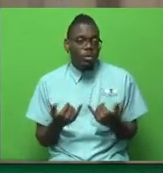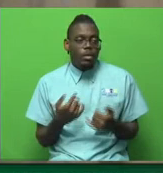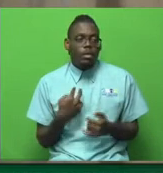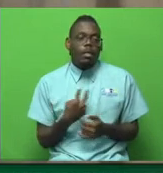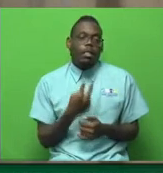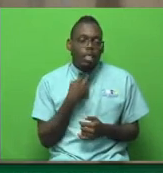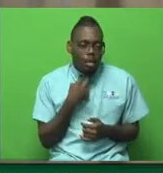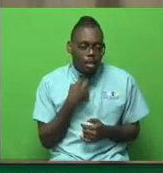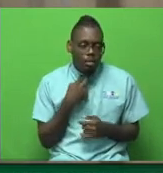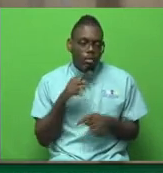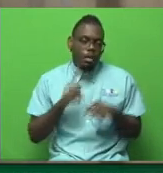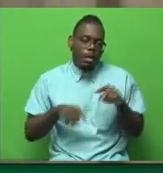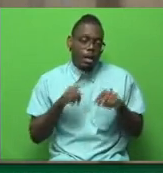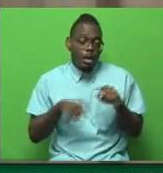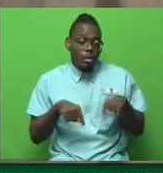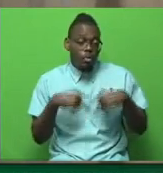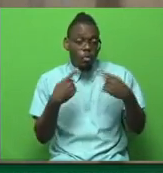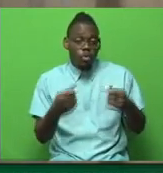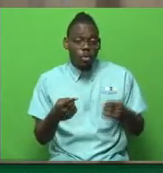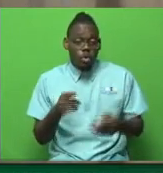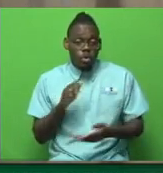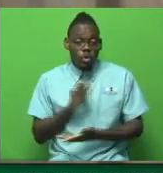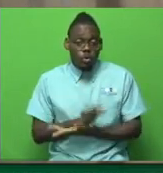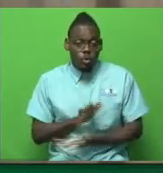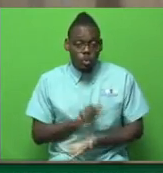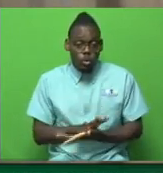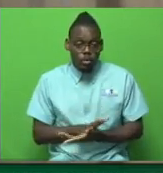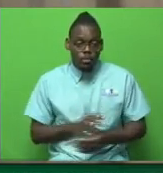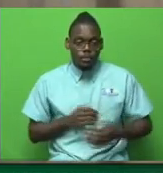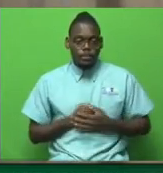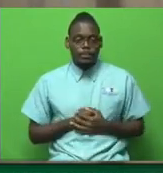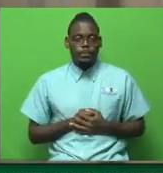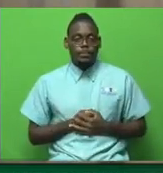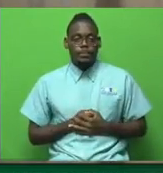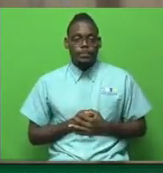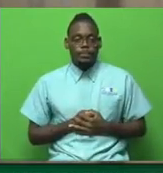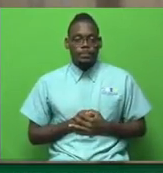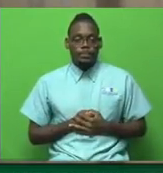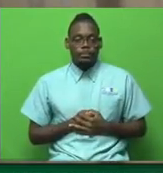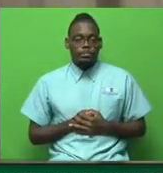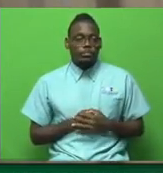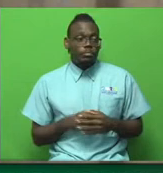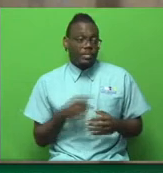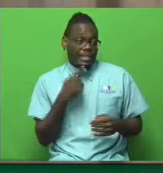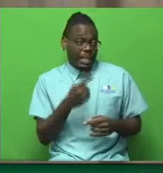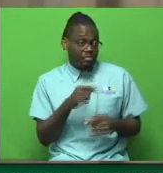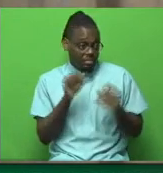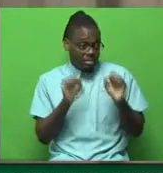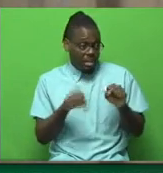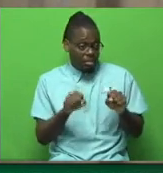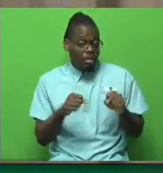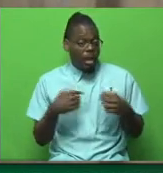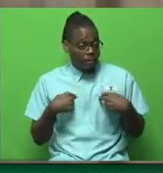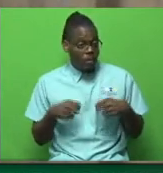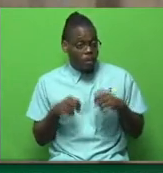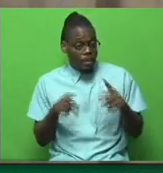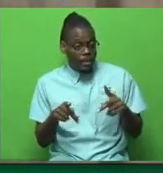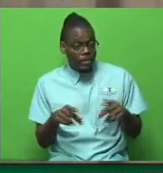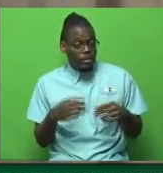to school in an easy fashion but you're telling us about opportunities you are telling us opportunities exist and so a main